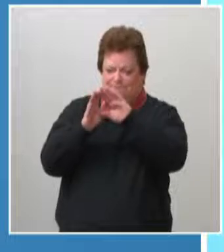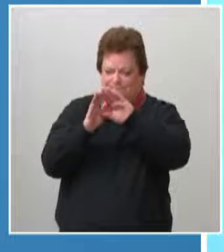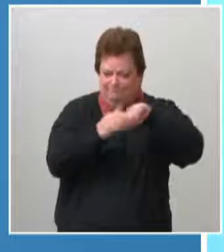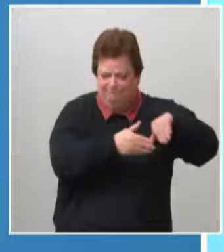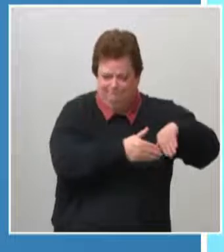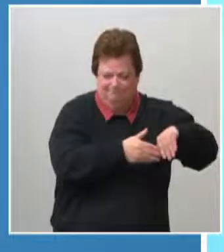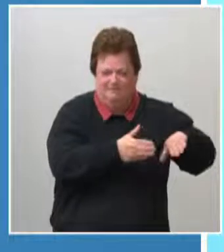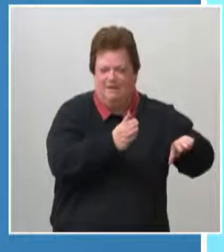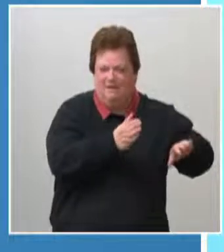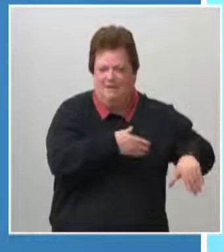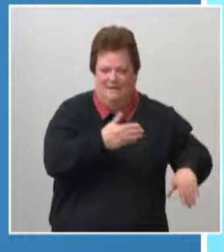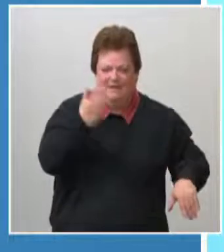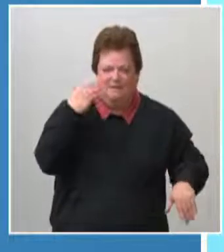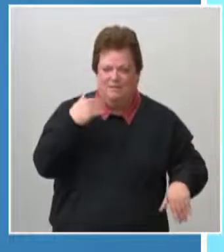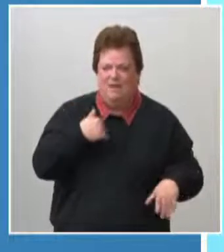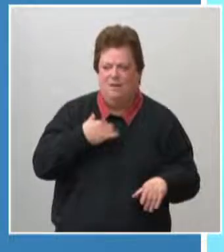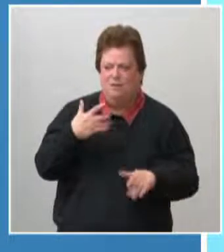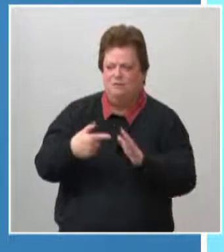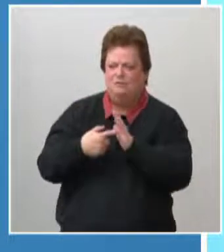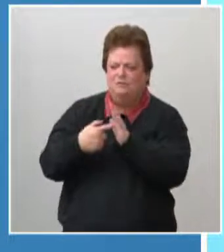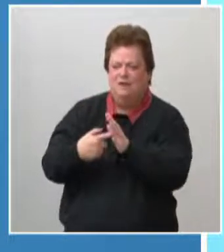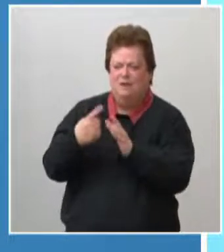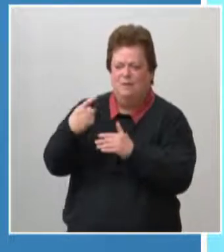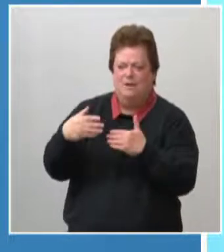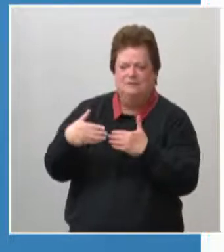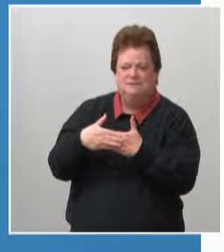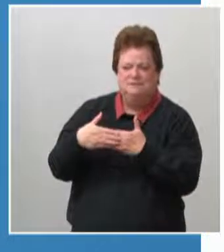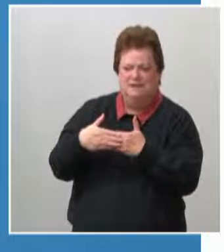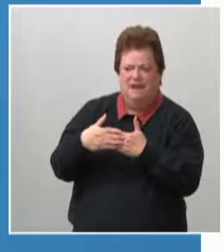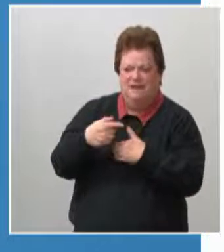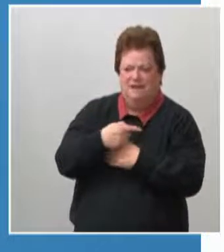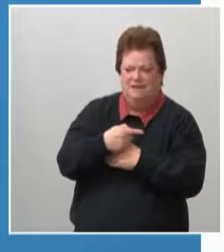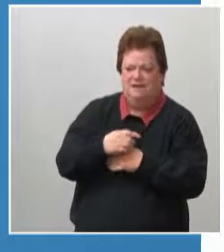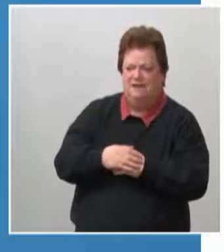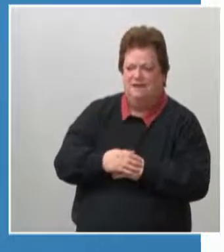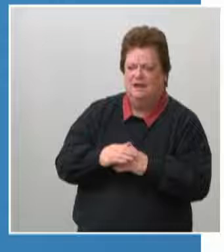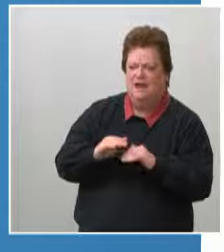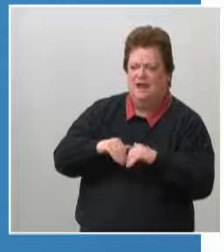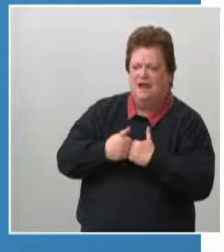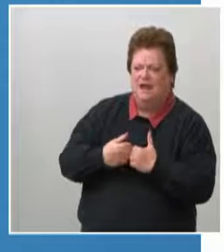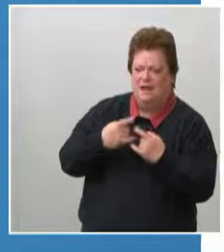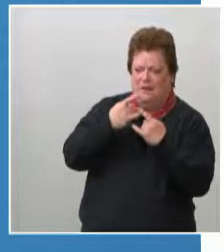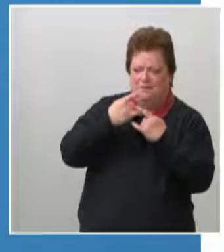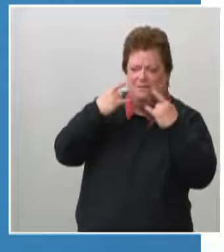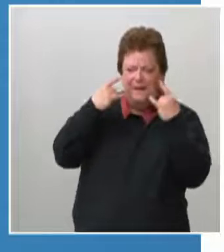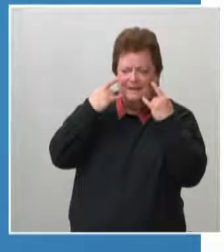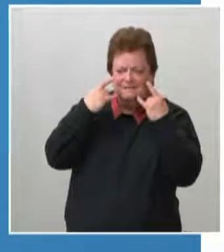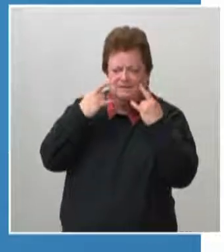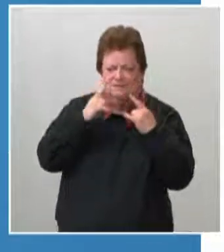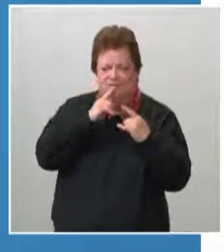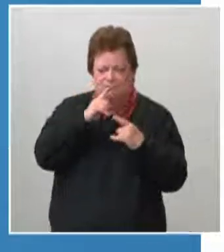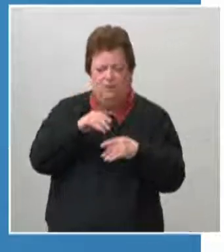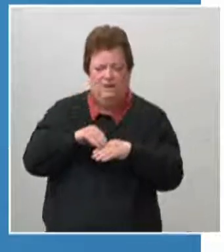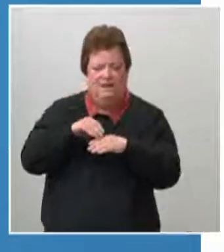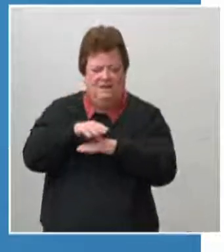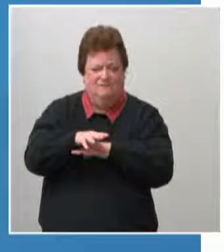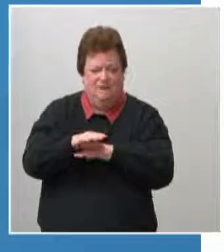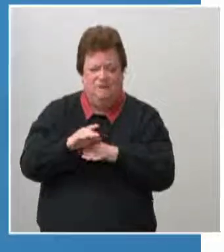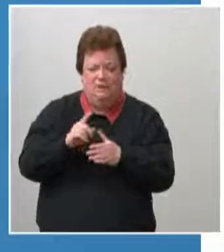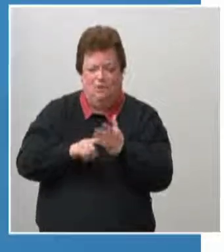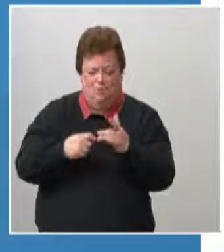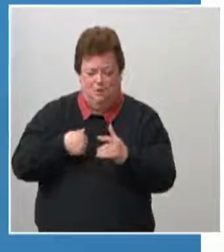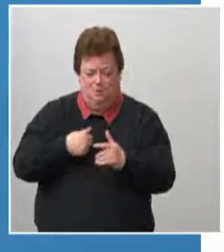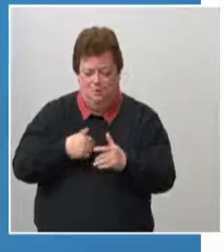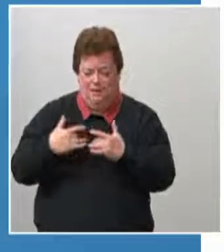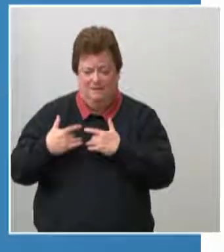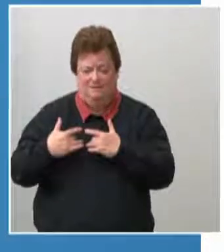I want to share with you a slide that you can see how the masking has really affected what we have